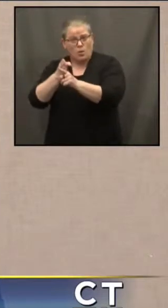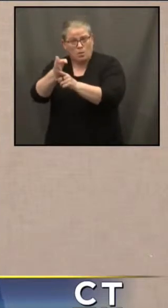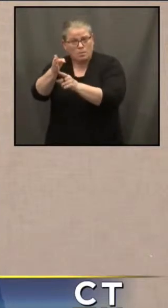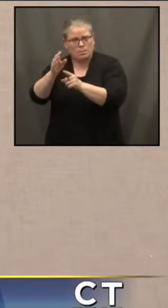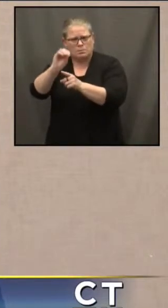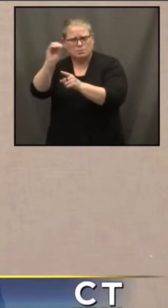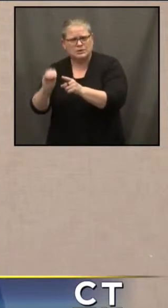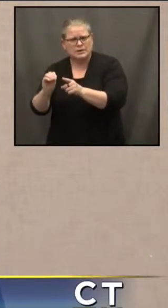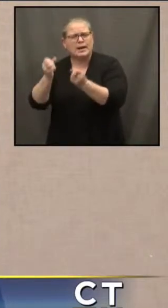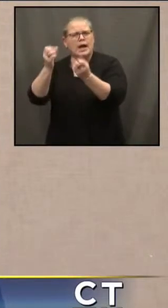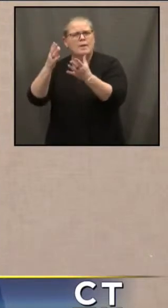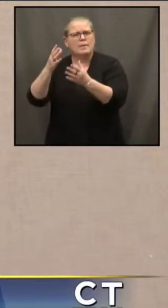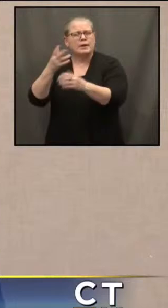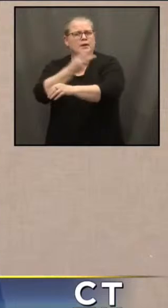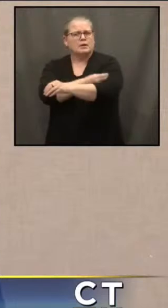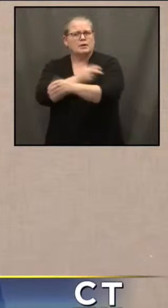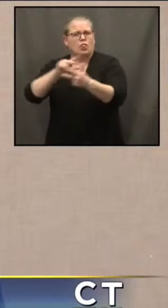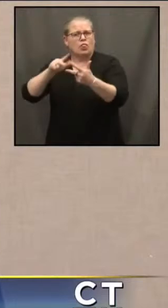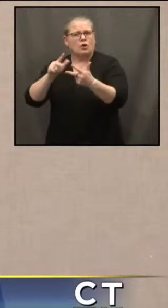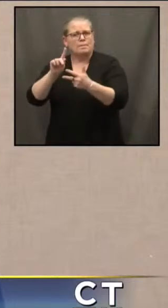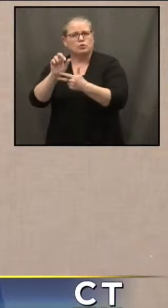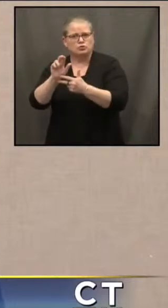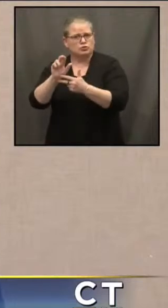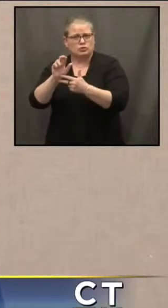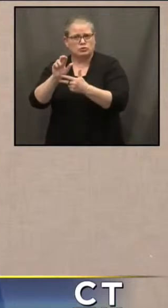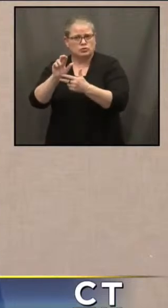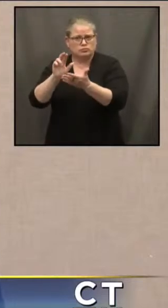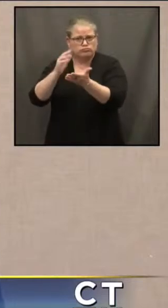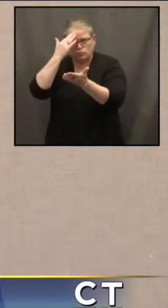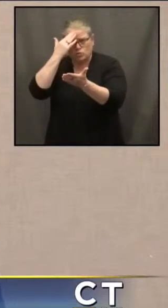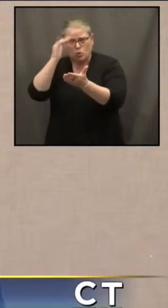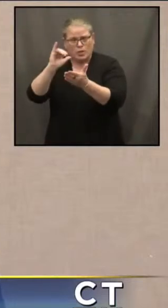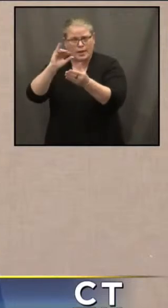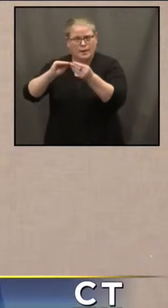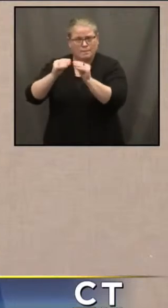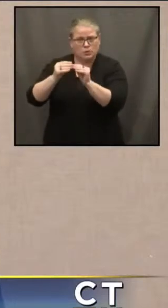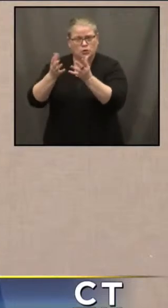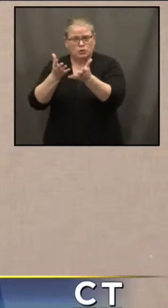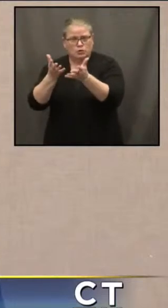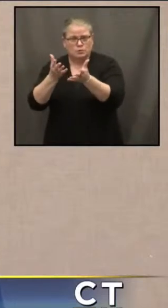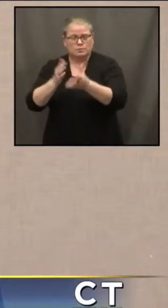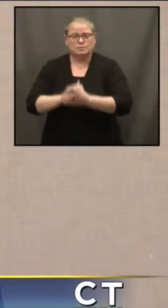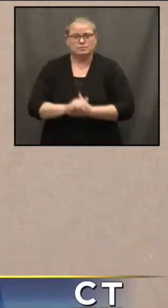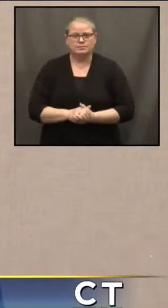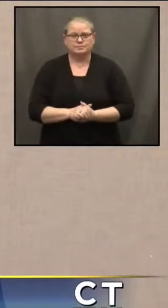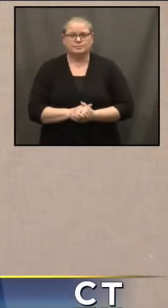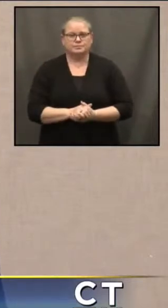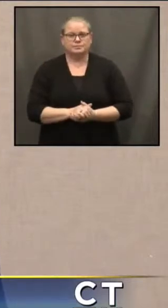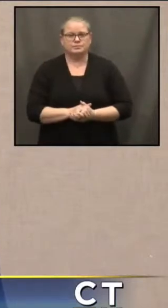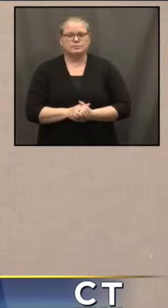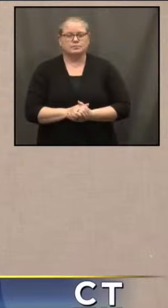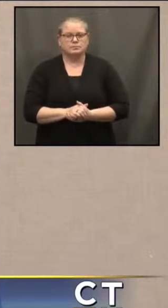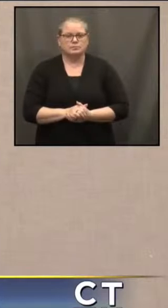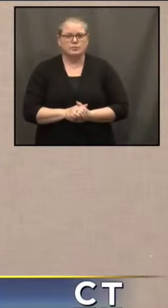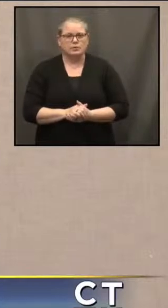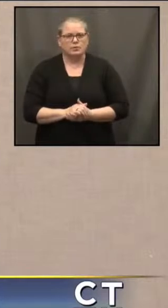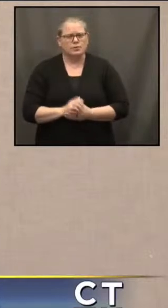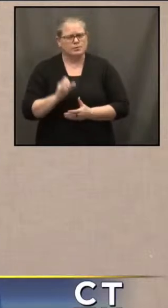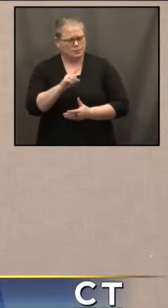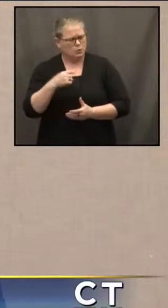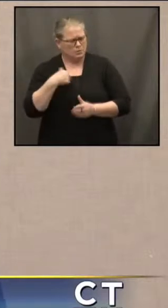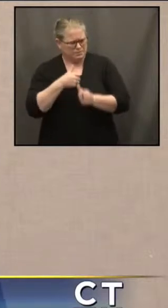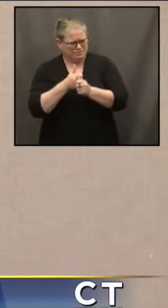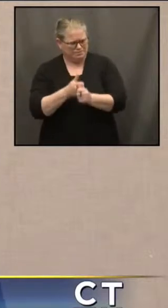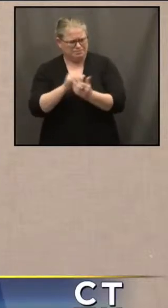them who have had boosters at this point, or any way to quantify that at all? Yeah, we have been tracking that. Do you have that chart